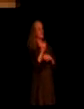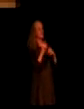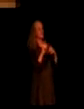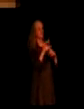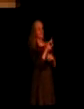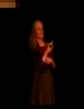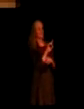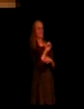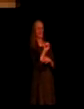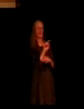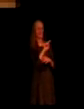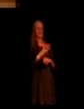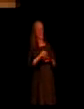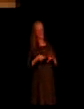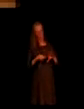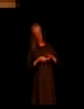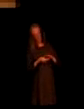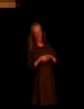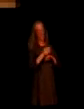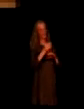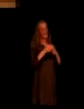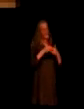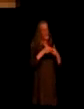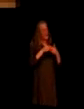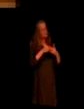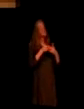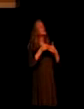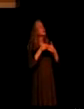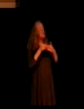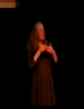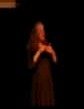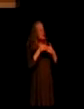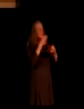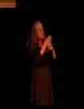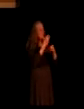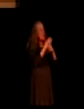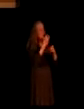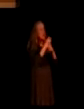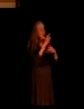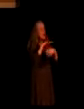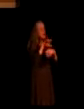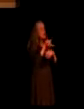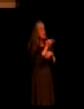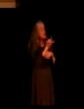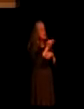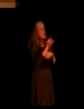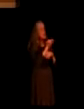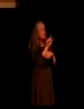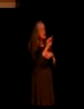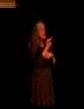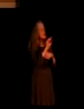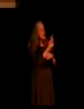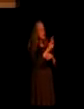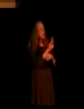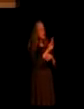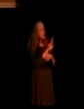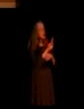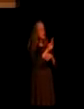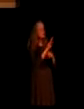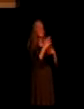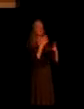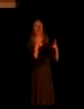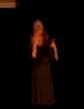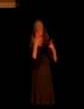8-inch floppy disk drives? I think my hard disk was 20 megabytes, and I just paid the moon to